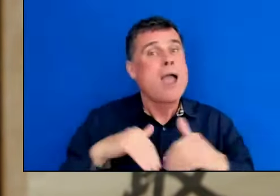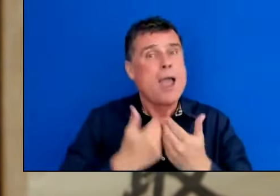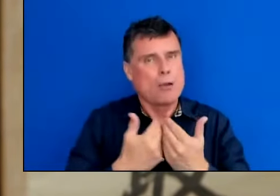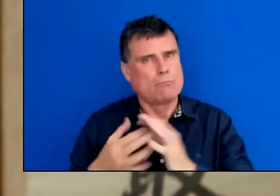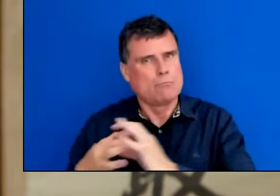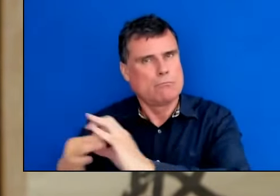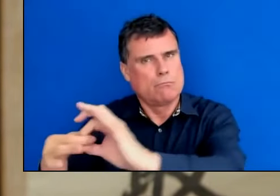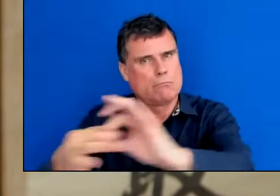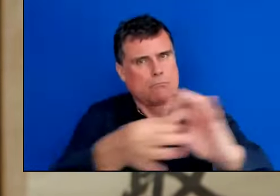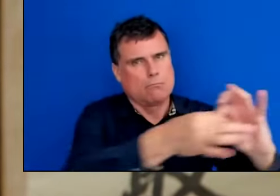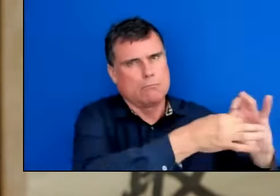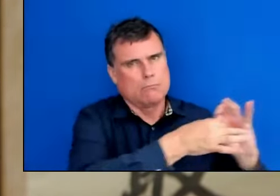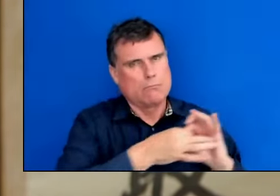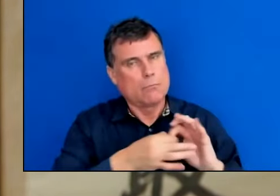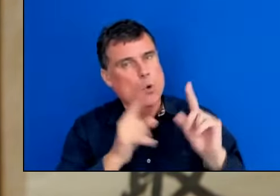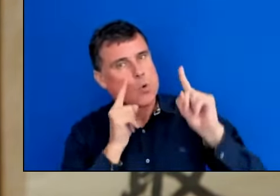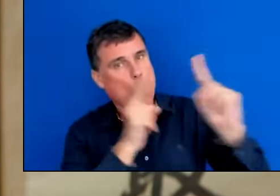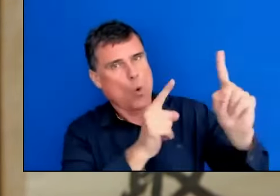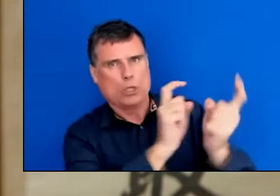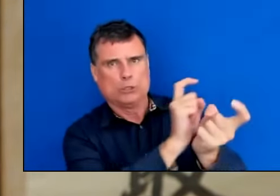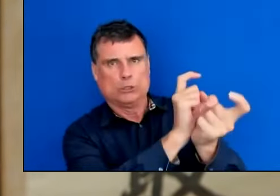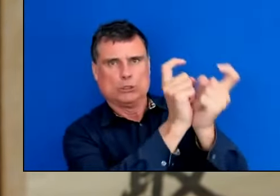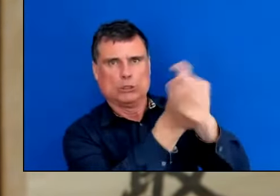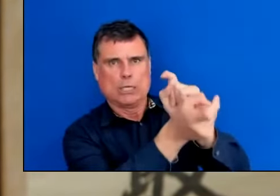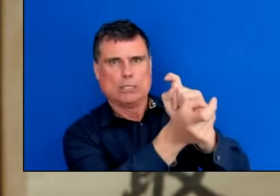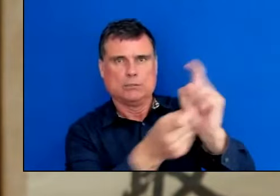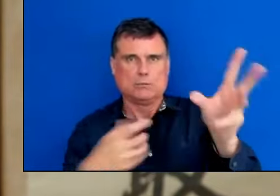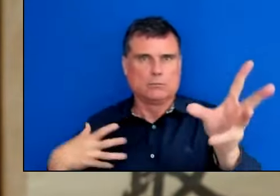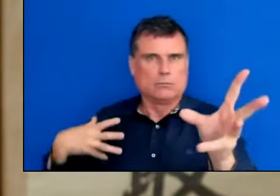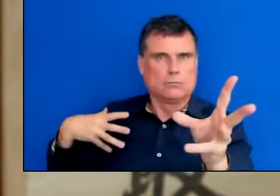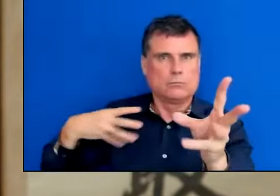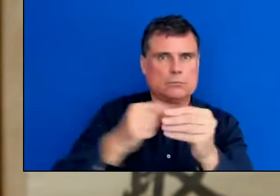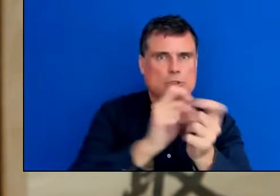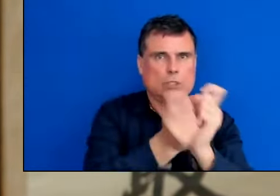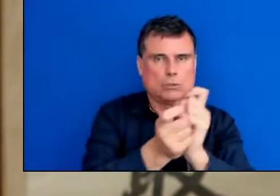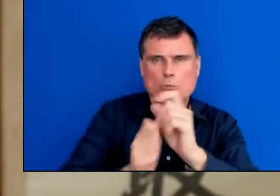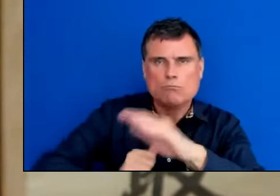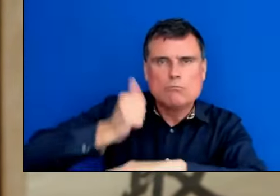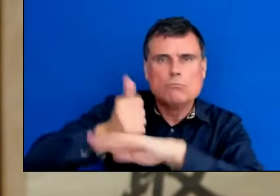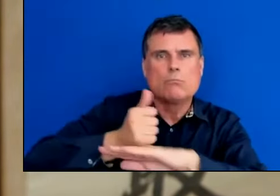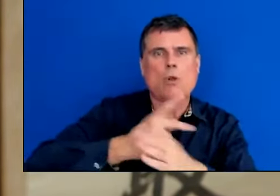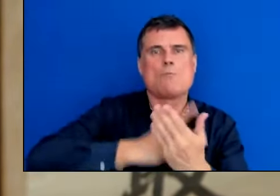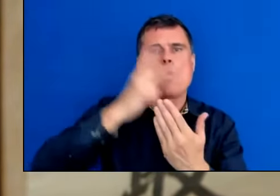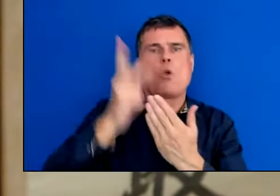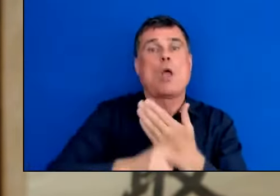takes organizations to implement programs and services, and we are all here today.